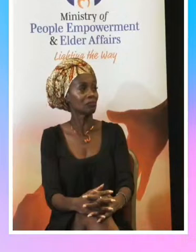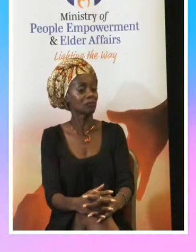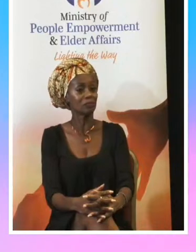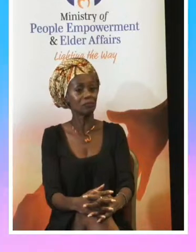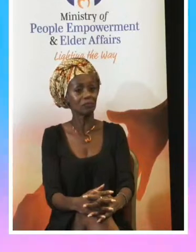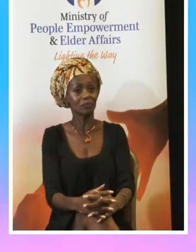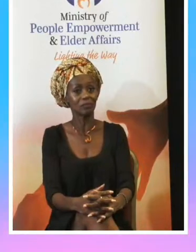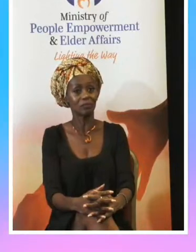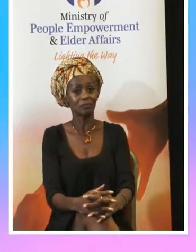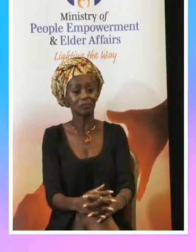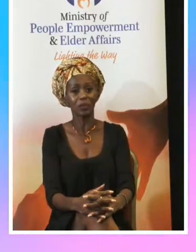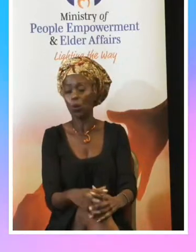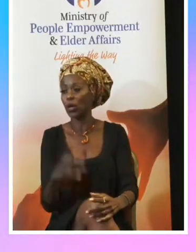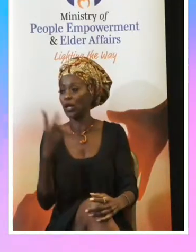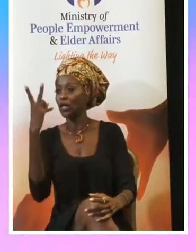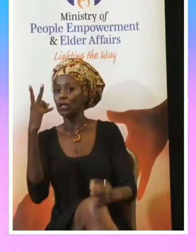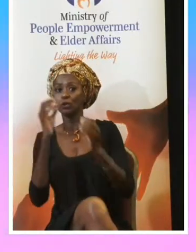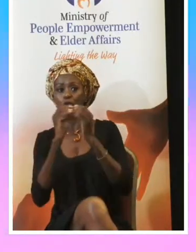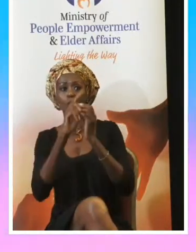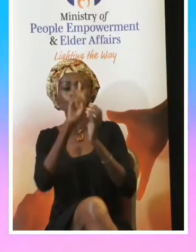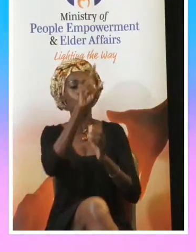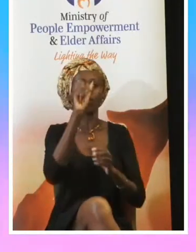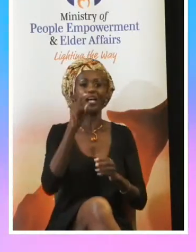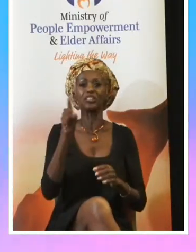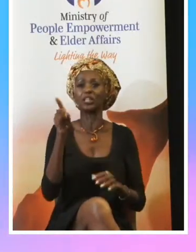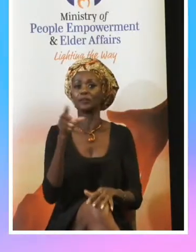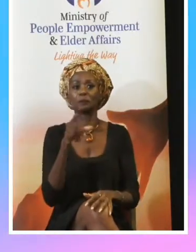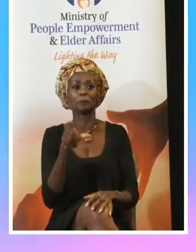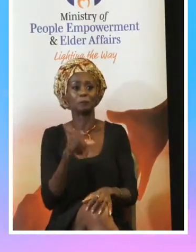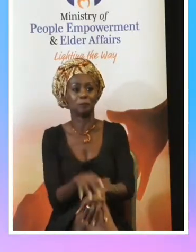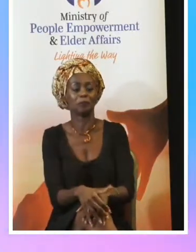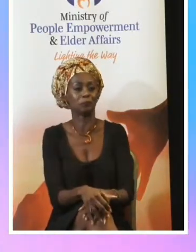Sure, I am told there are two more questions. The young one here.